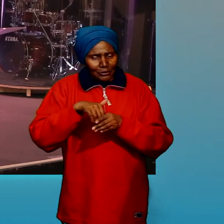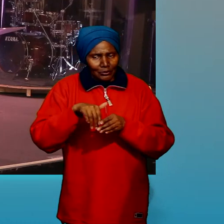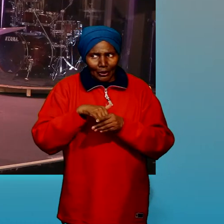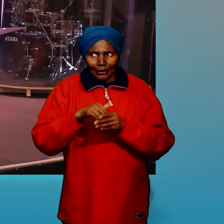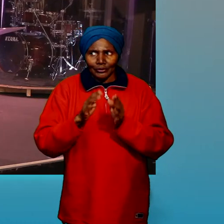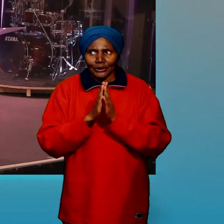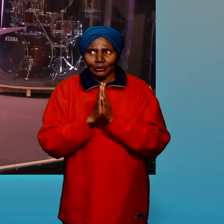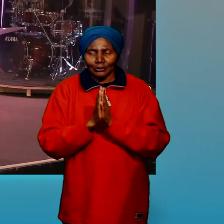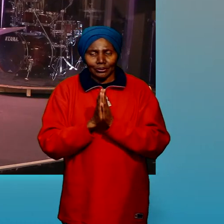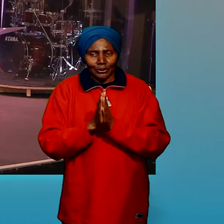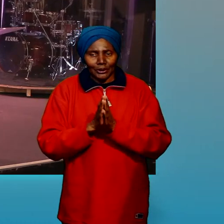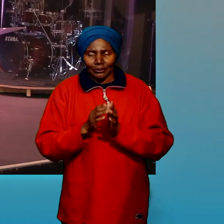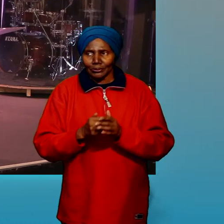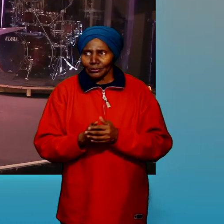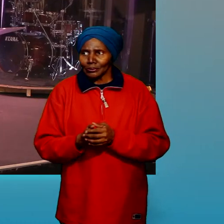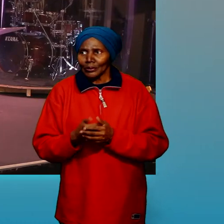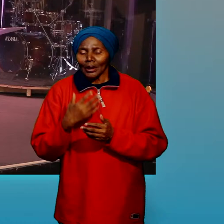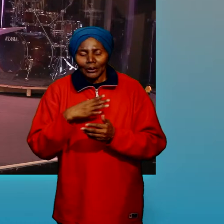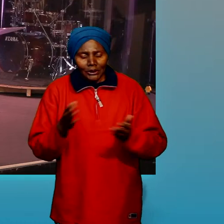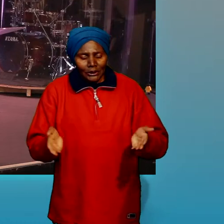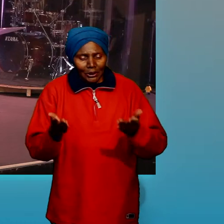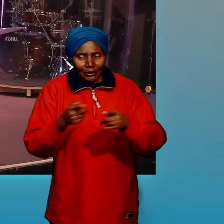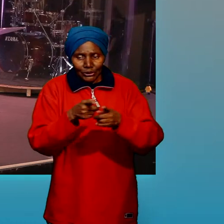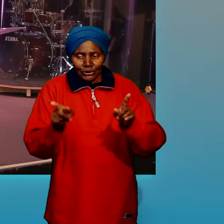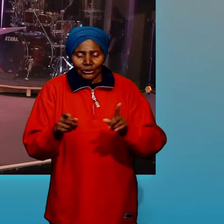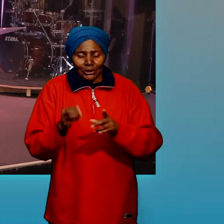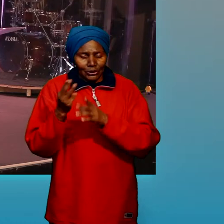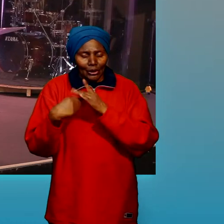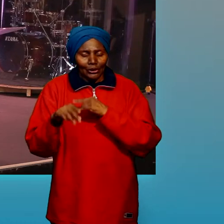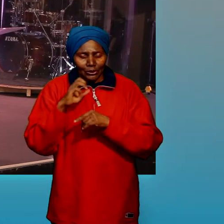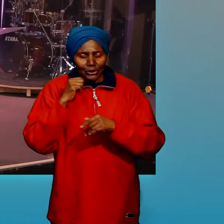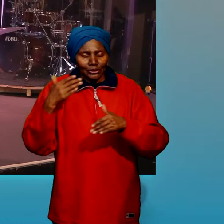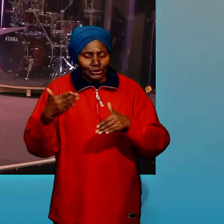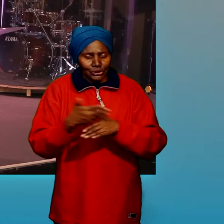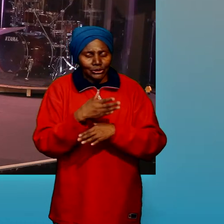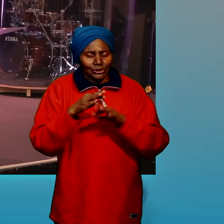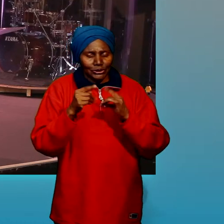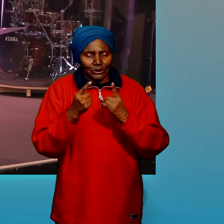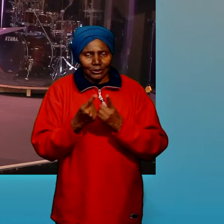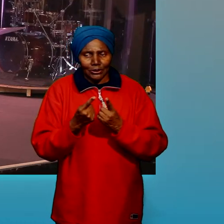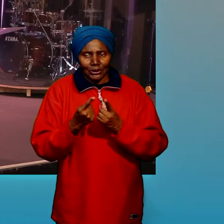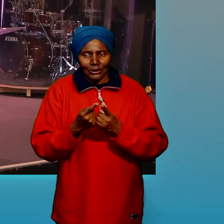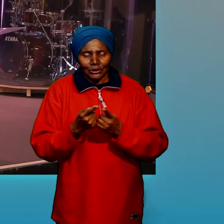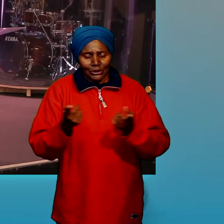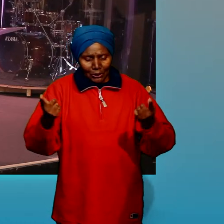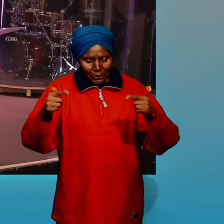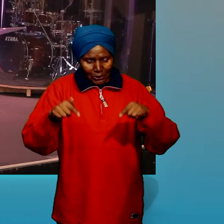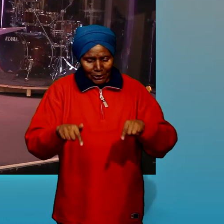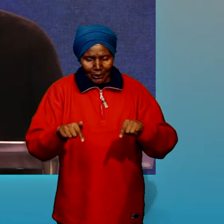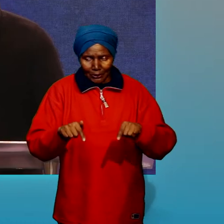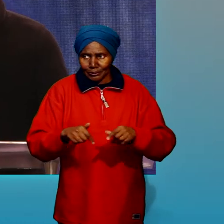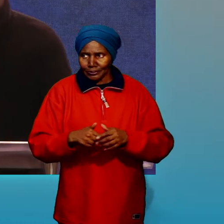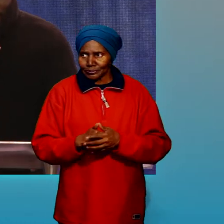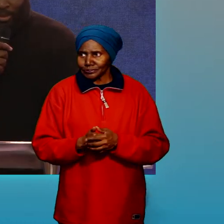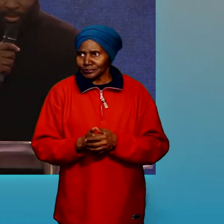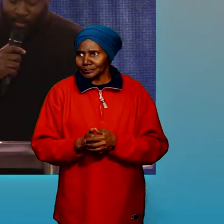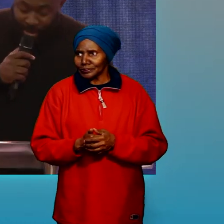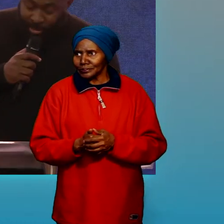I'm going to encourage you that God is going to do something. So I encourage you, be there.